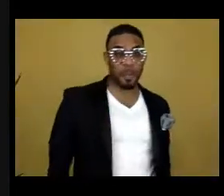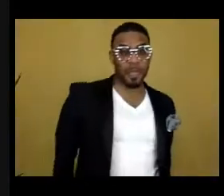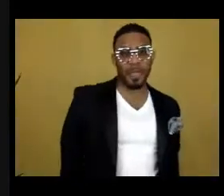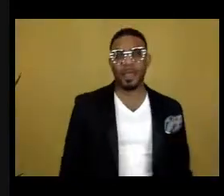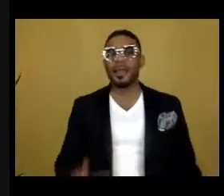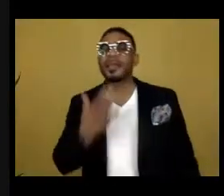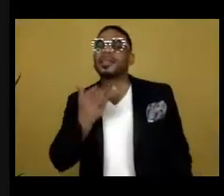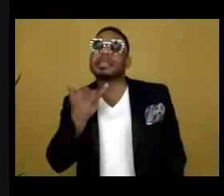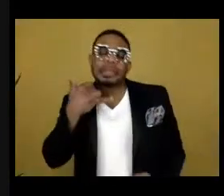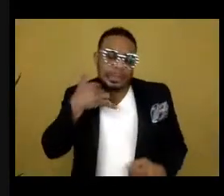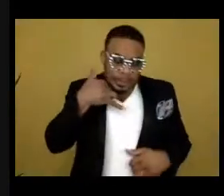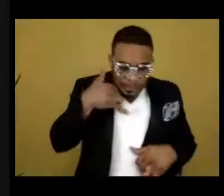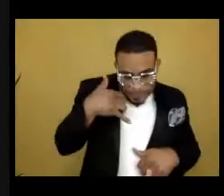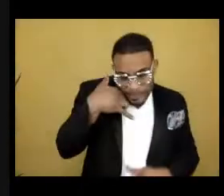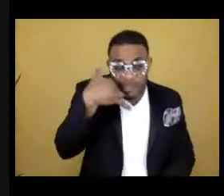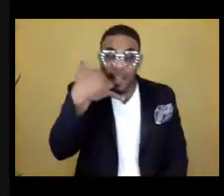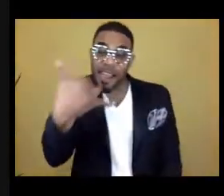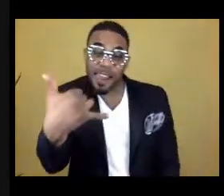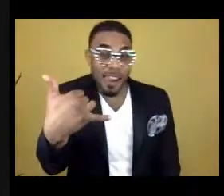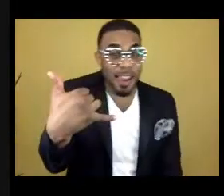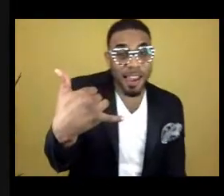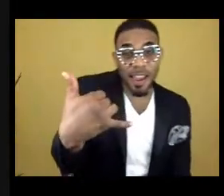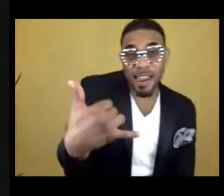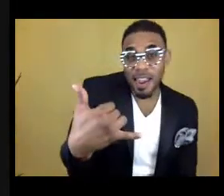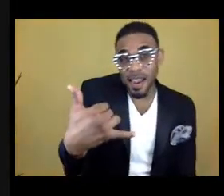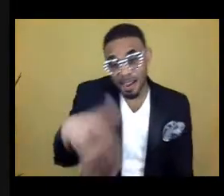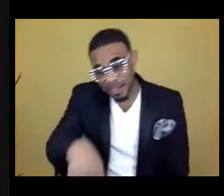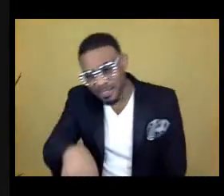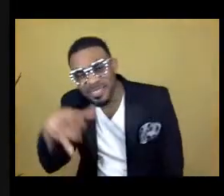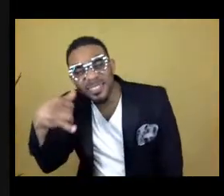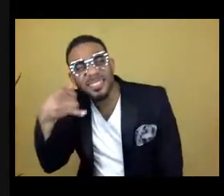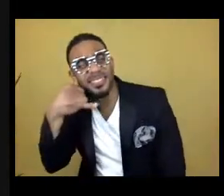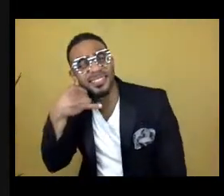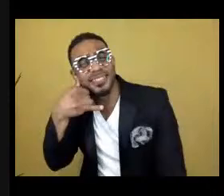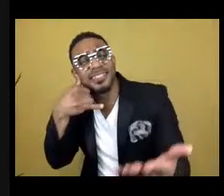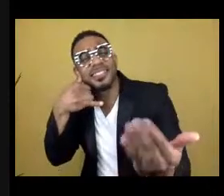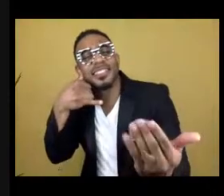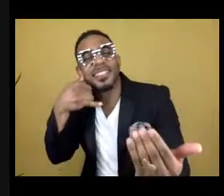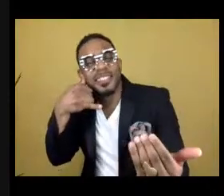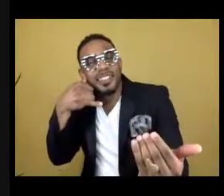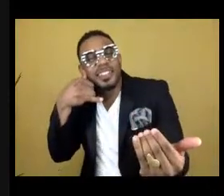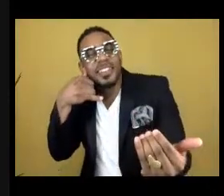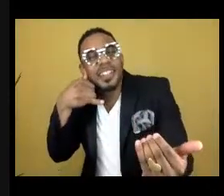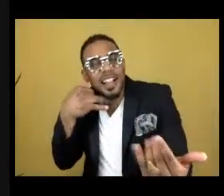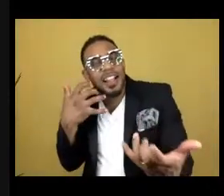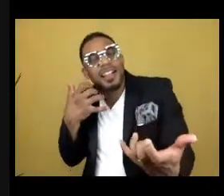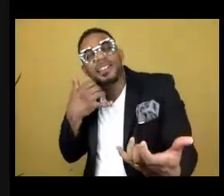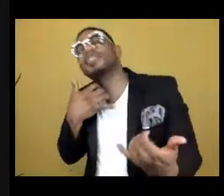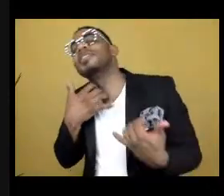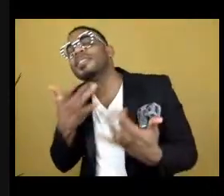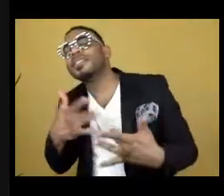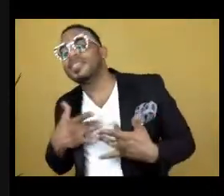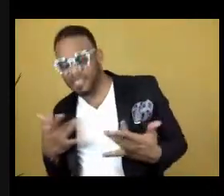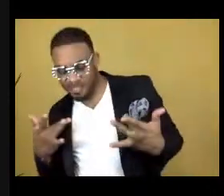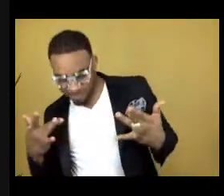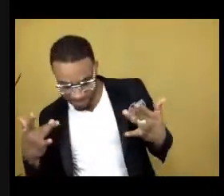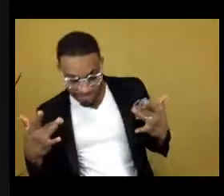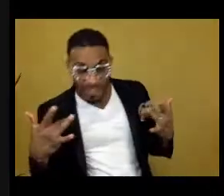Baby, dial your number. Can you pick up the phone? doesn't wanna